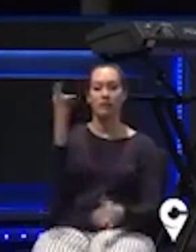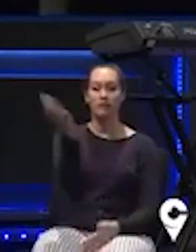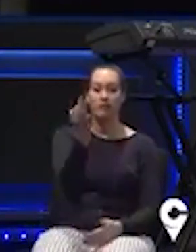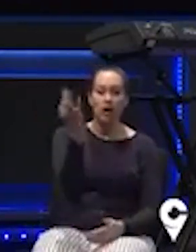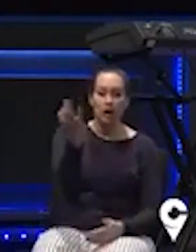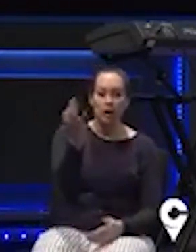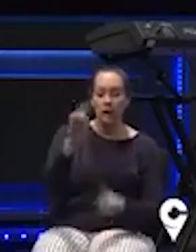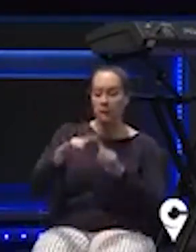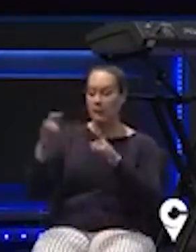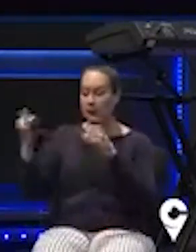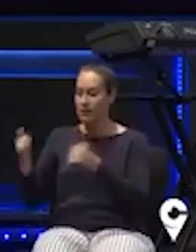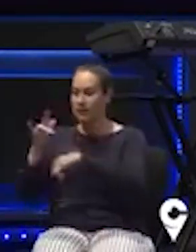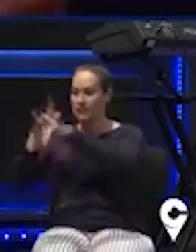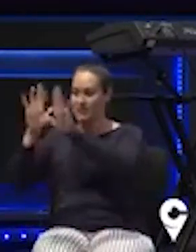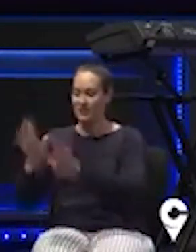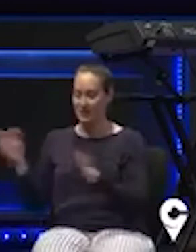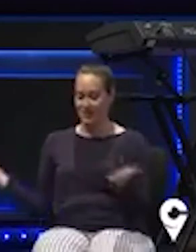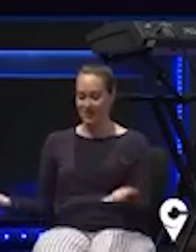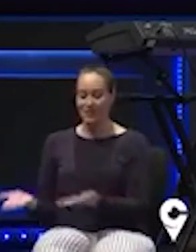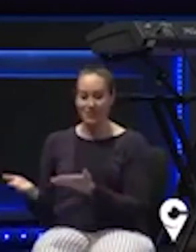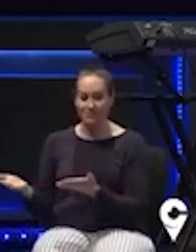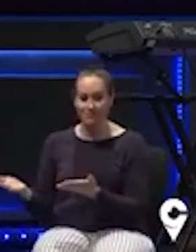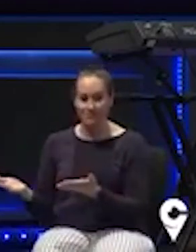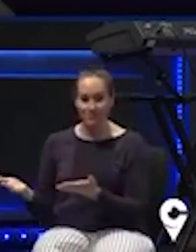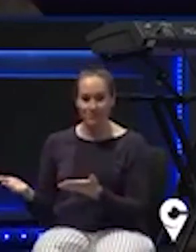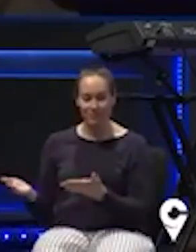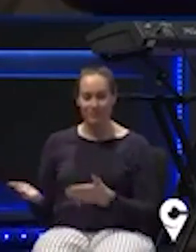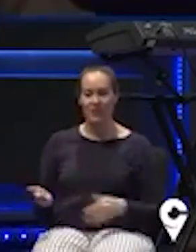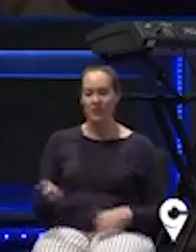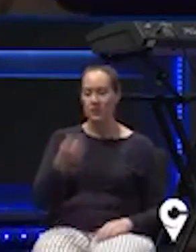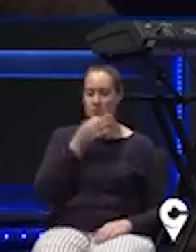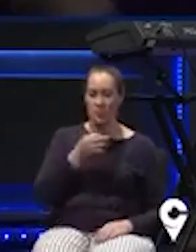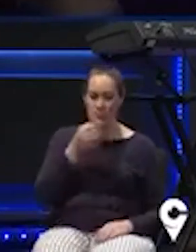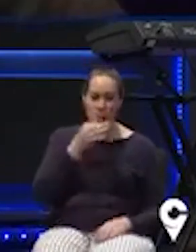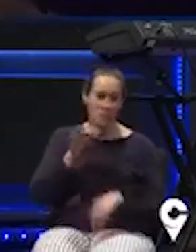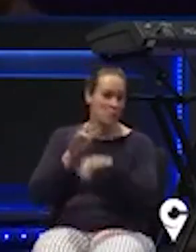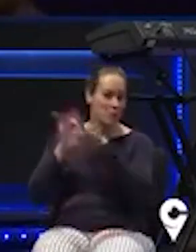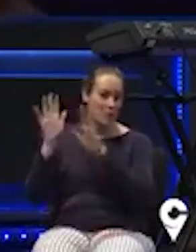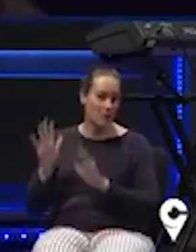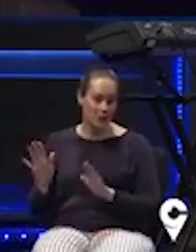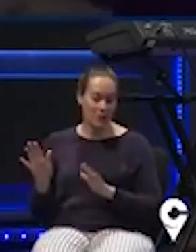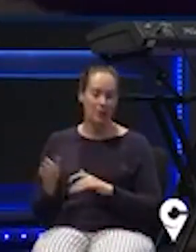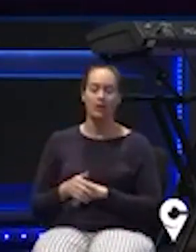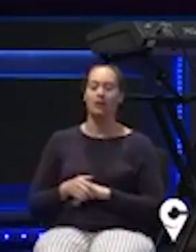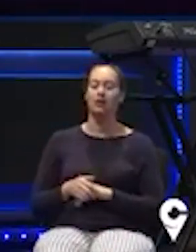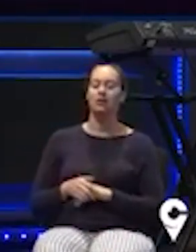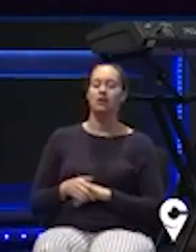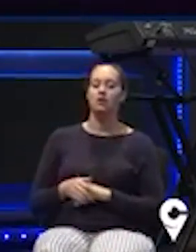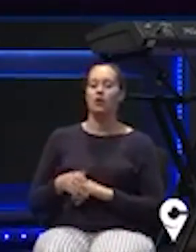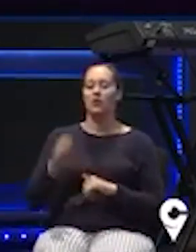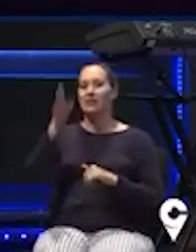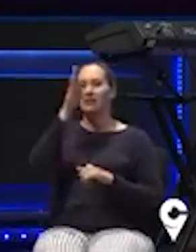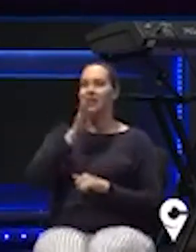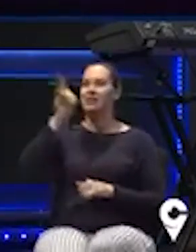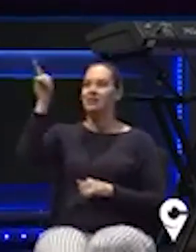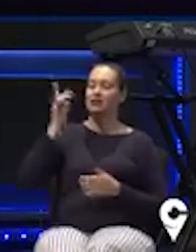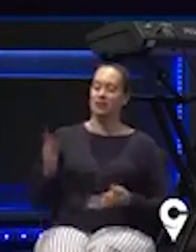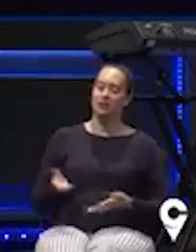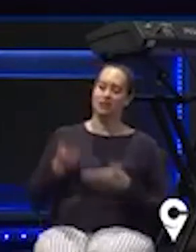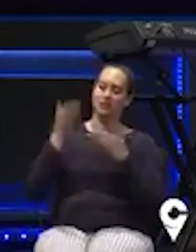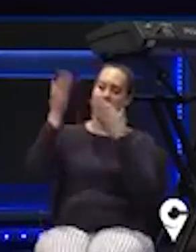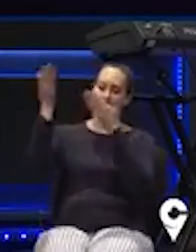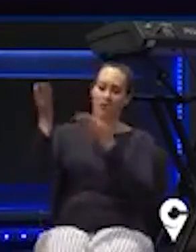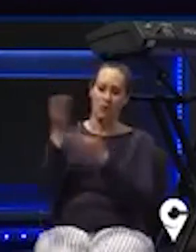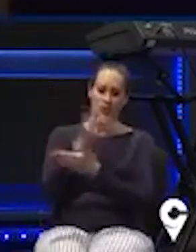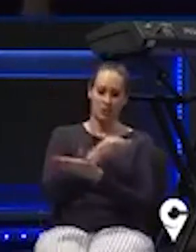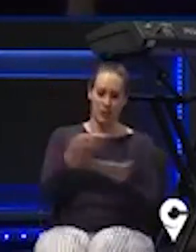you understand this process, and he says, therefore, as a result of everything that Jesus did to humble himself, God exalted him as a